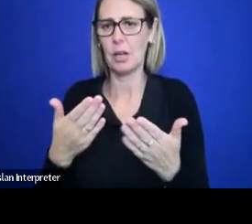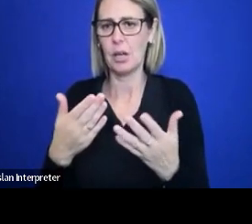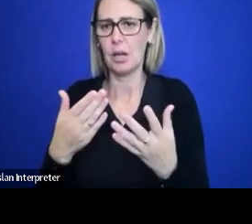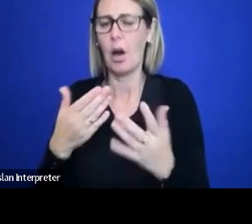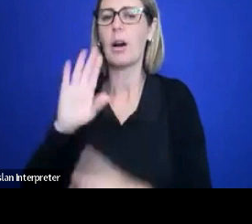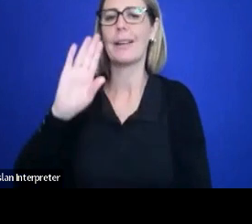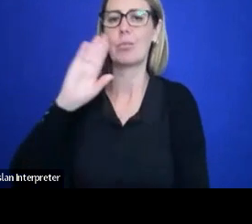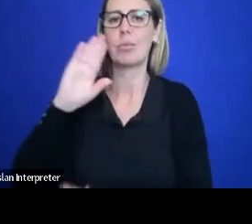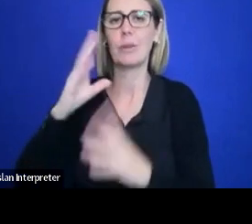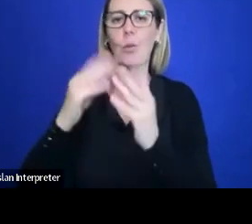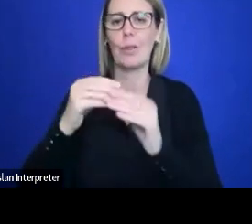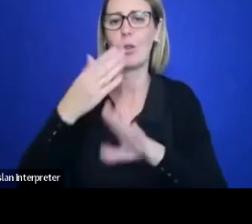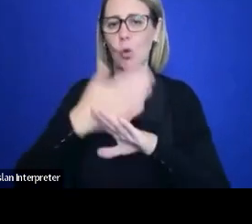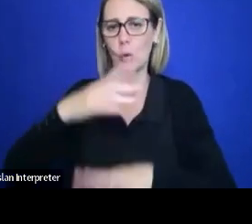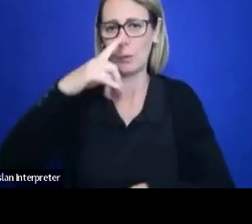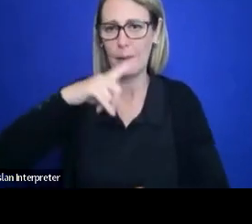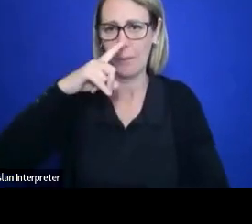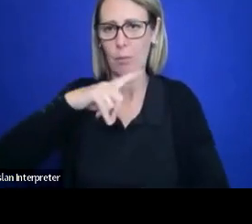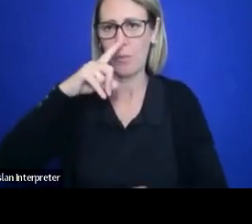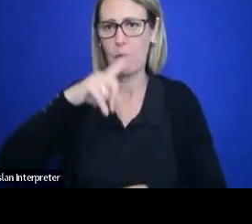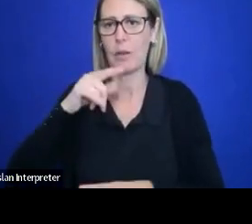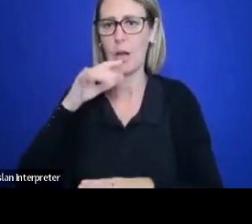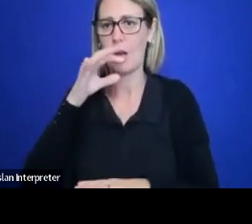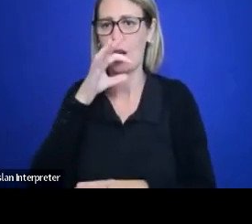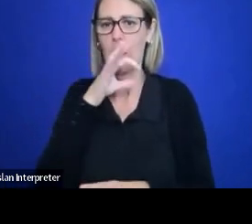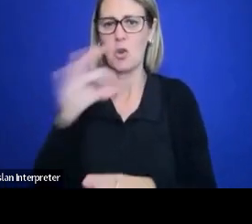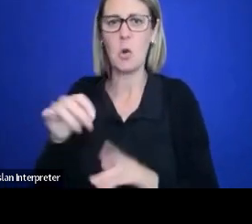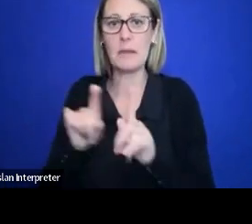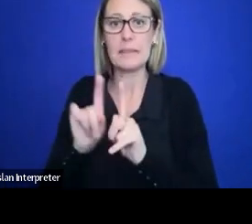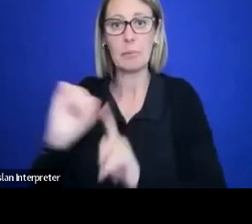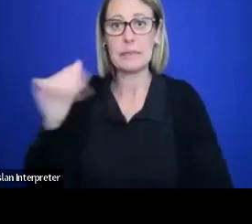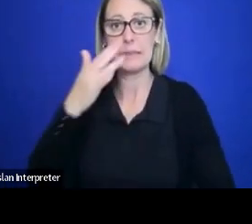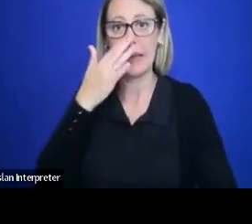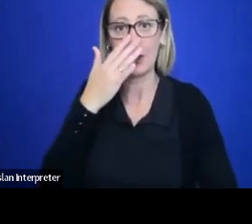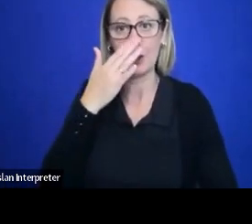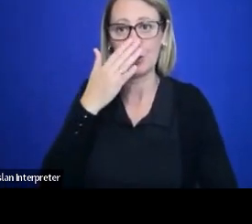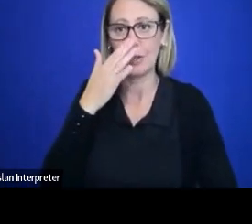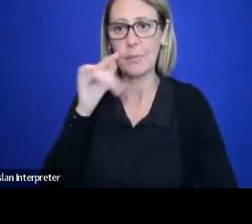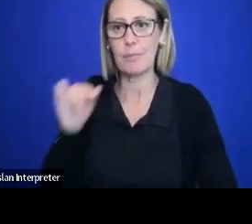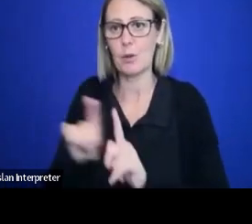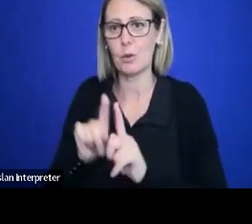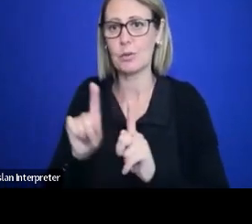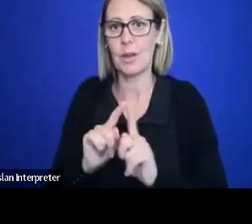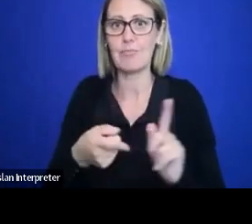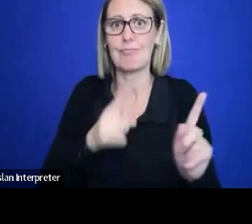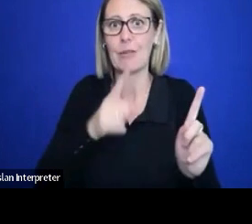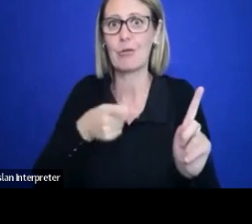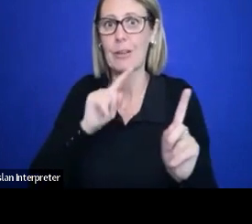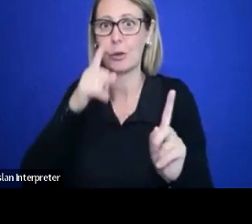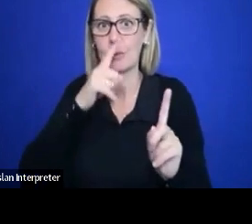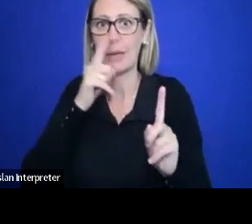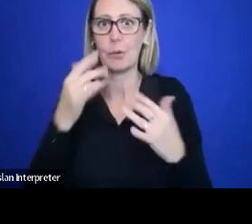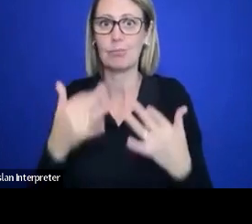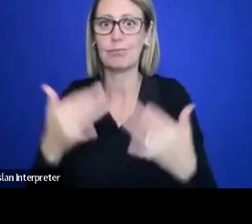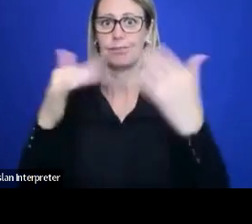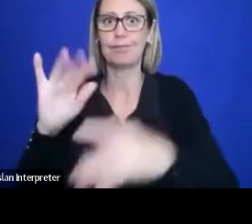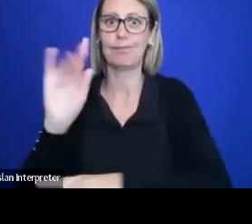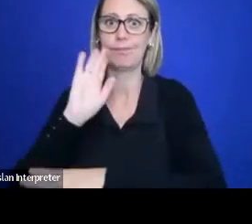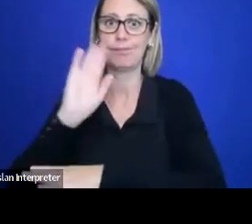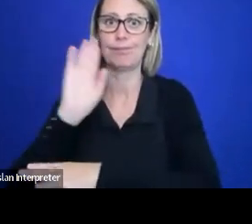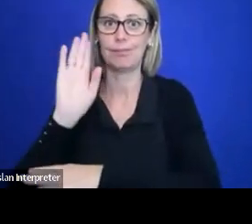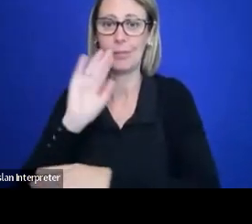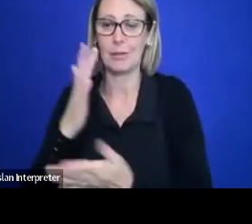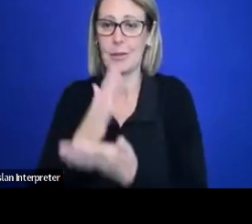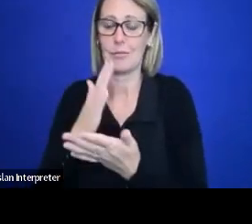people that is not same as his age, and it was 100 of people. He gave a presentation. So I was